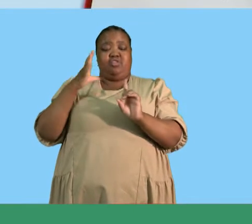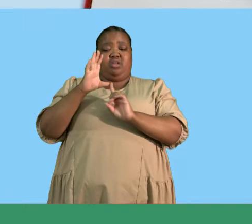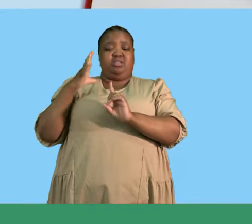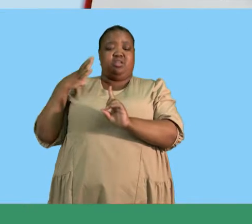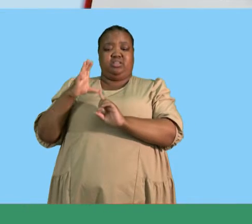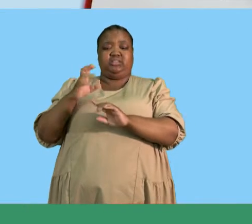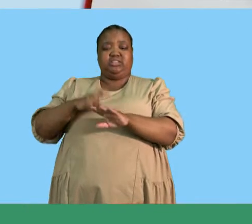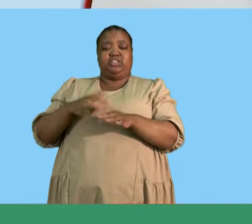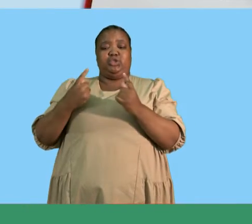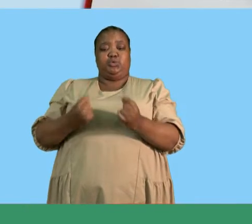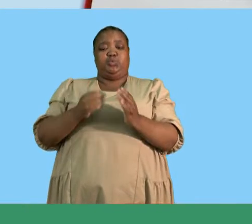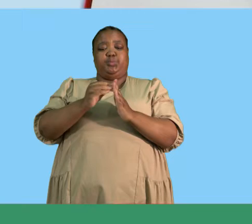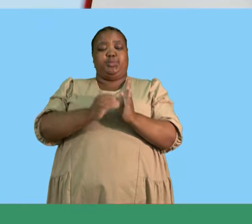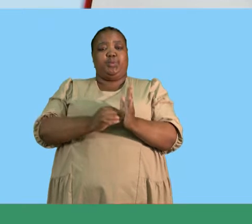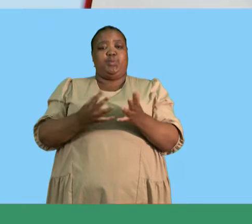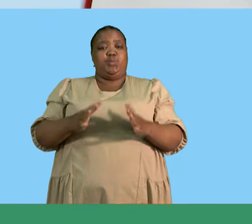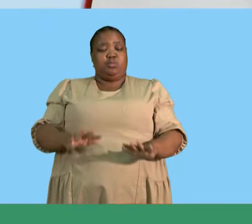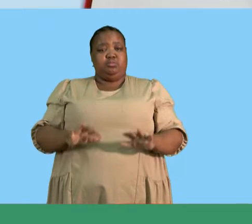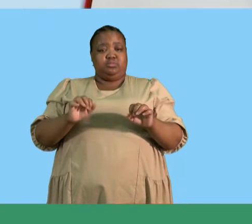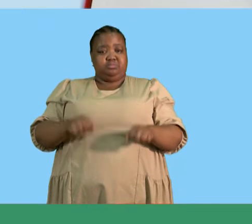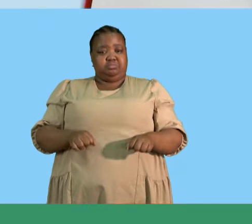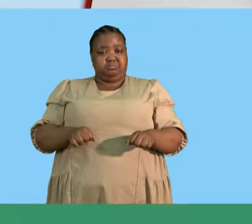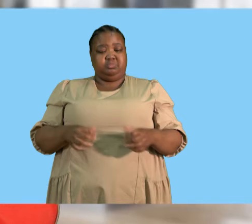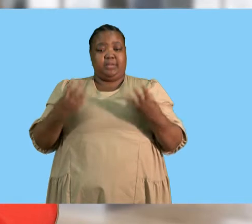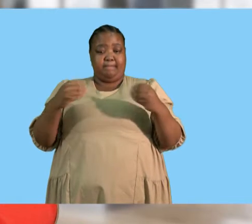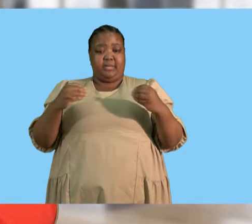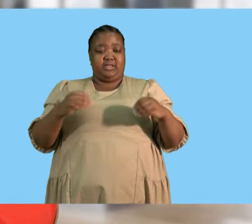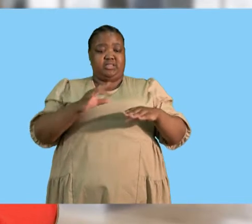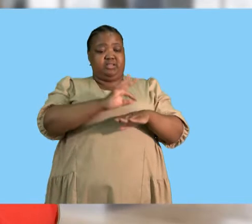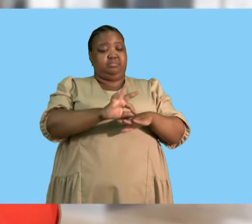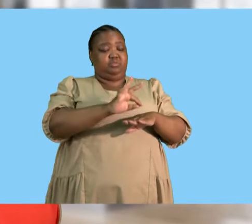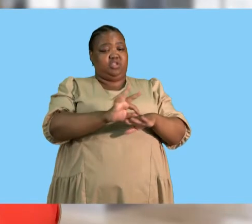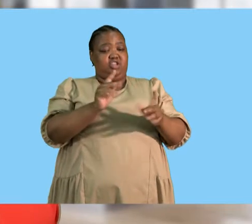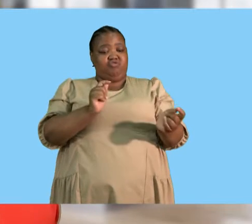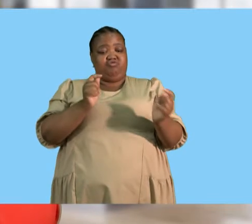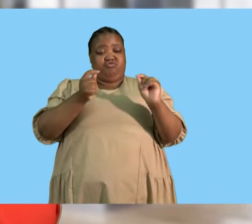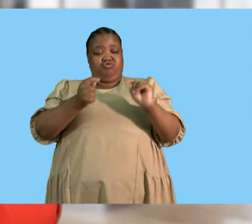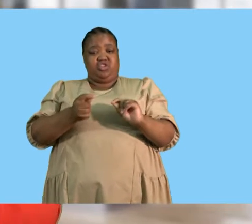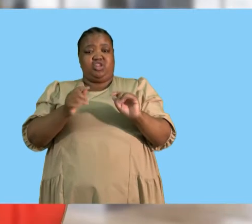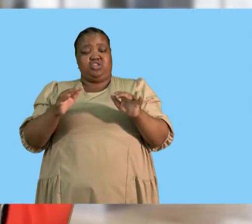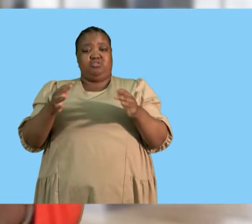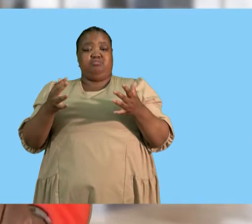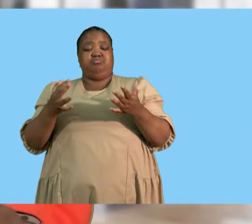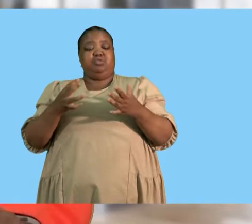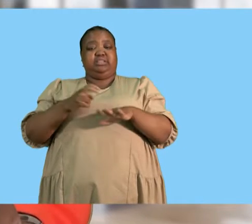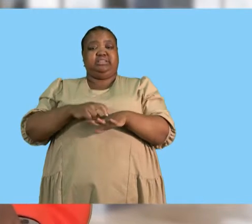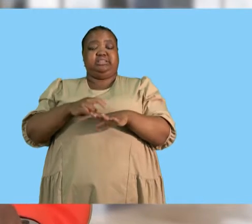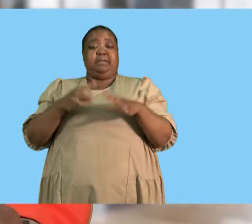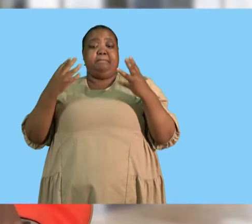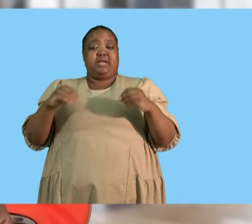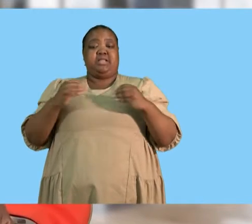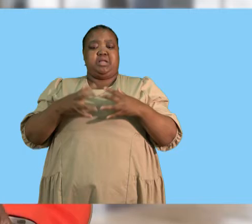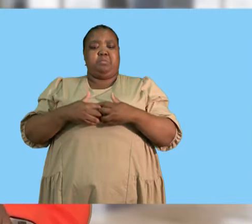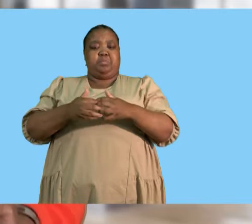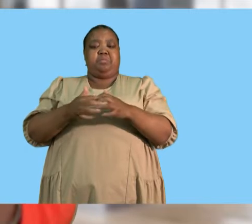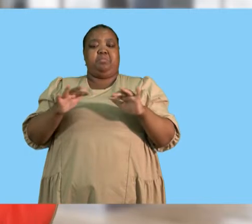simple terms, it is what you need to take your business plan and transform it into an actual